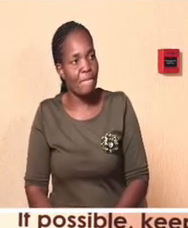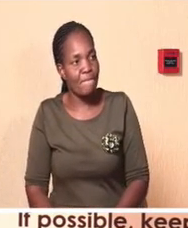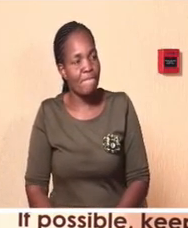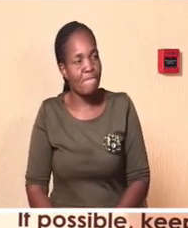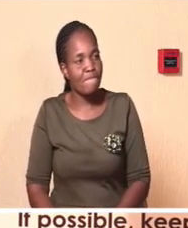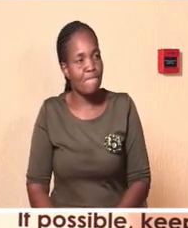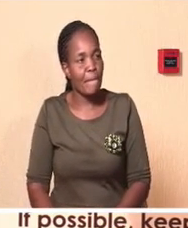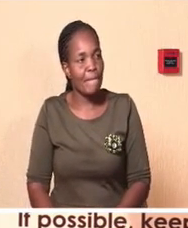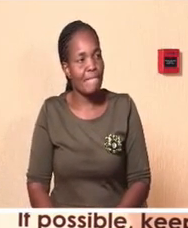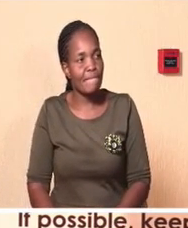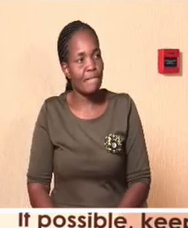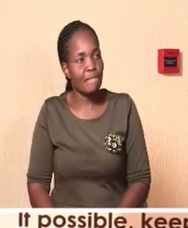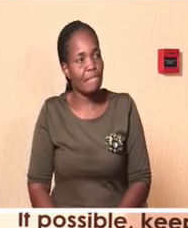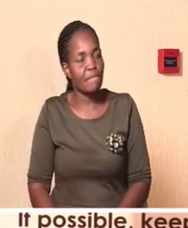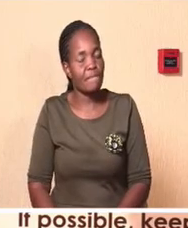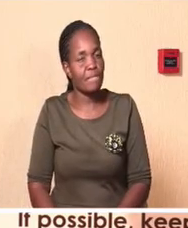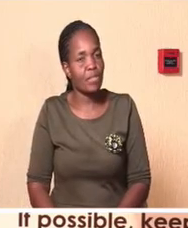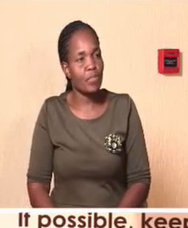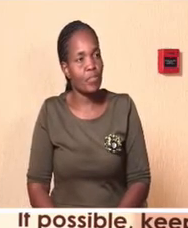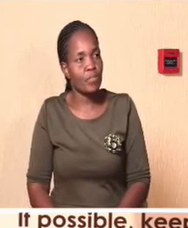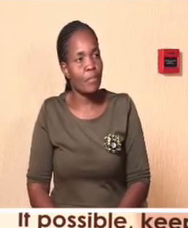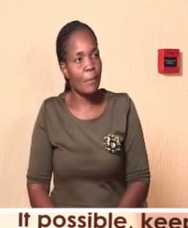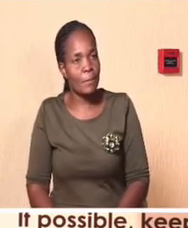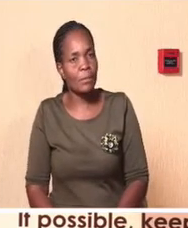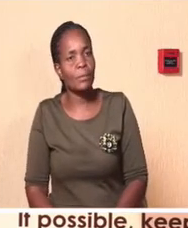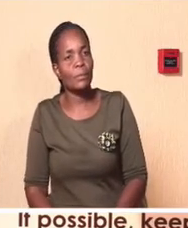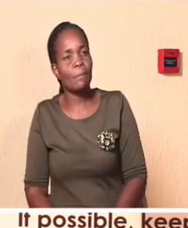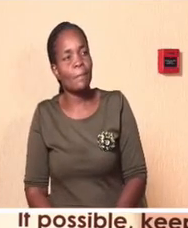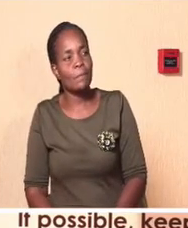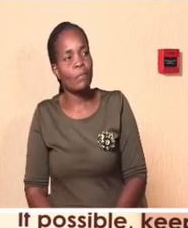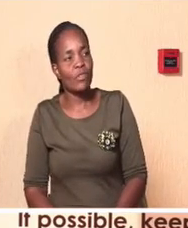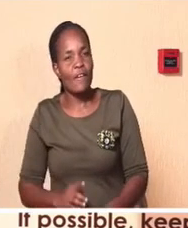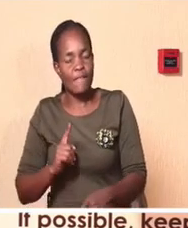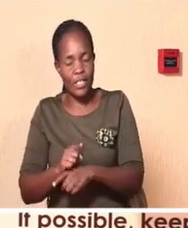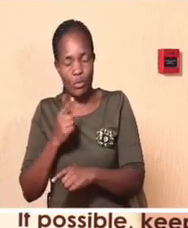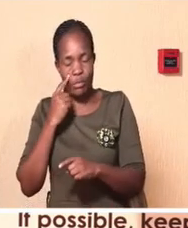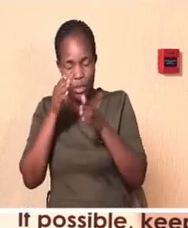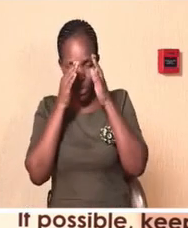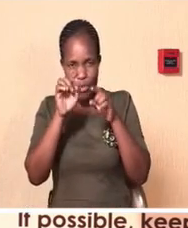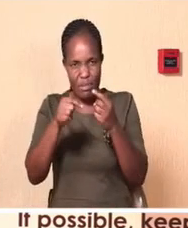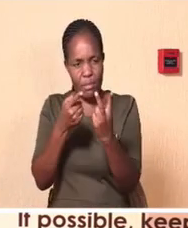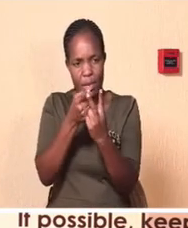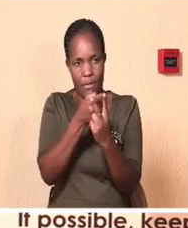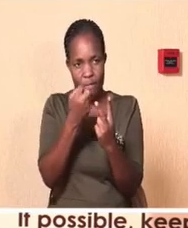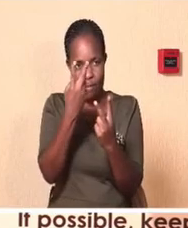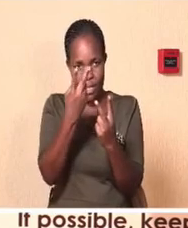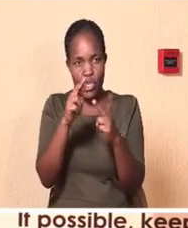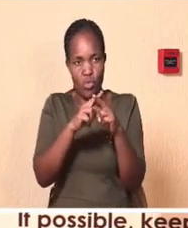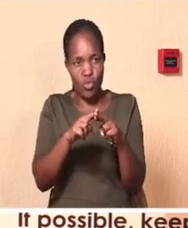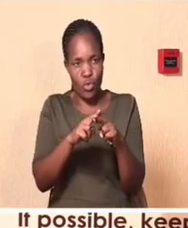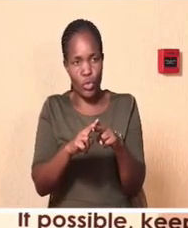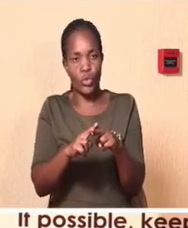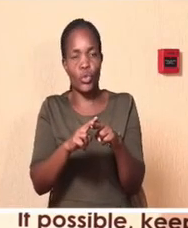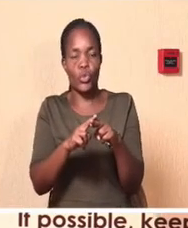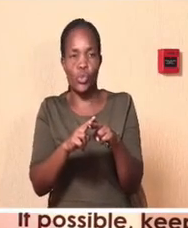Then my question about the peak. The peak, you have to look at two things. We use modeling to